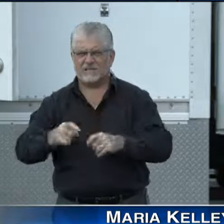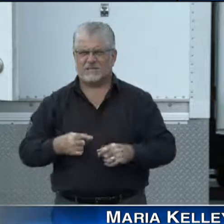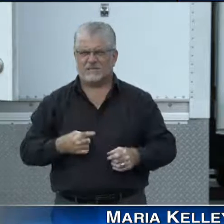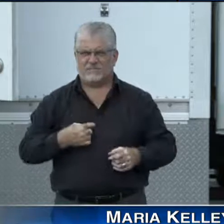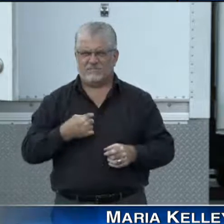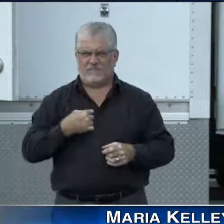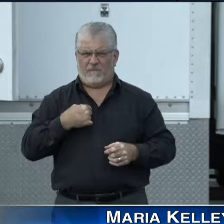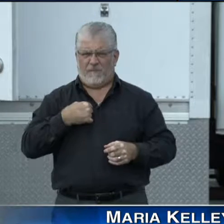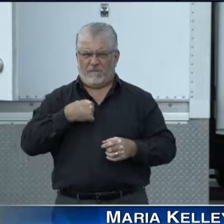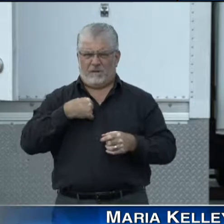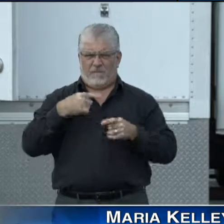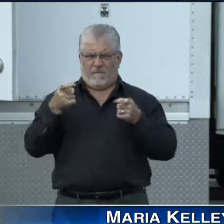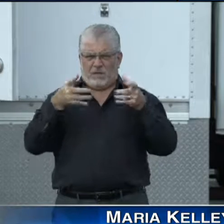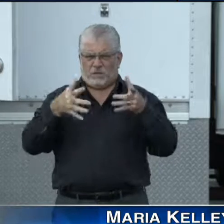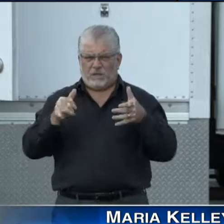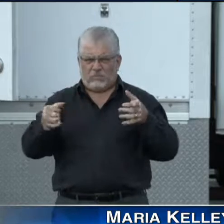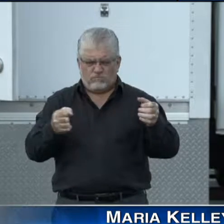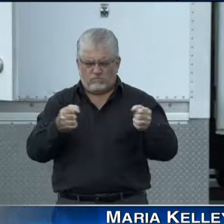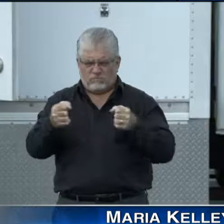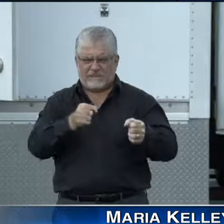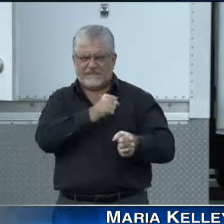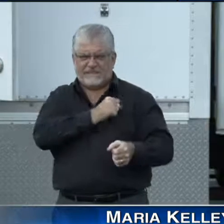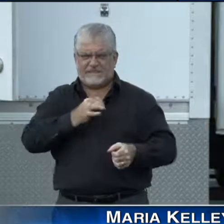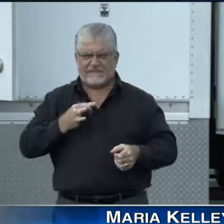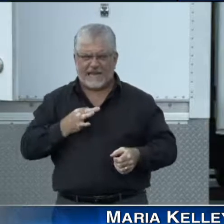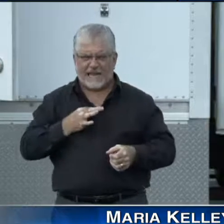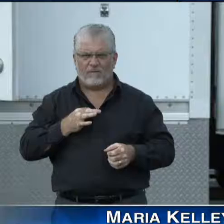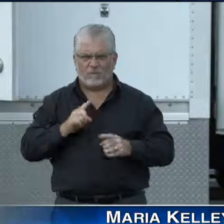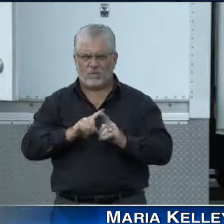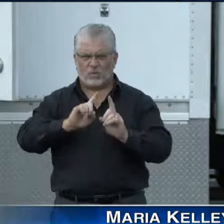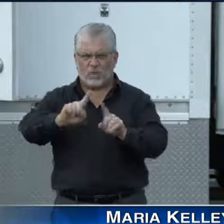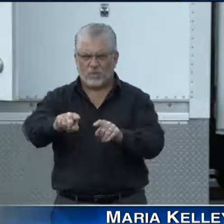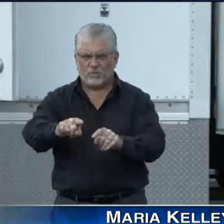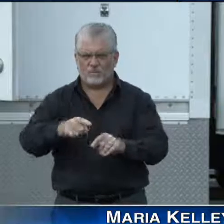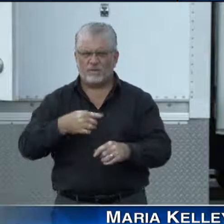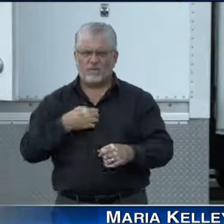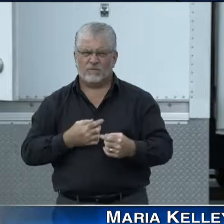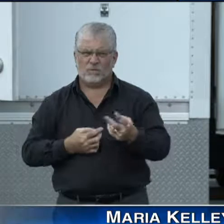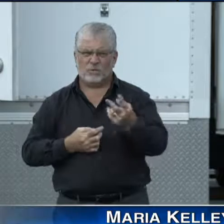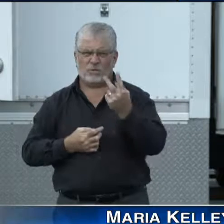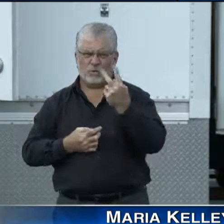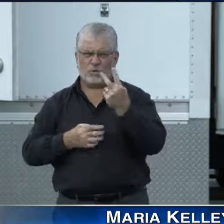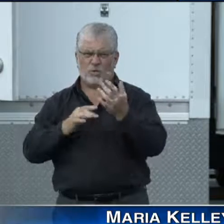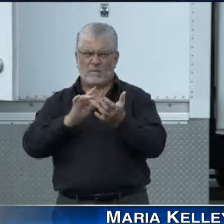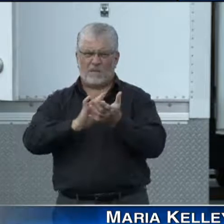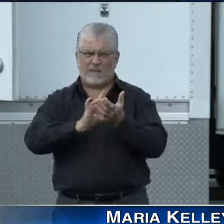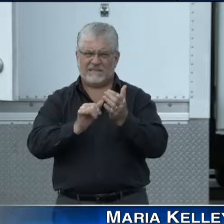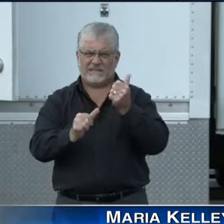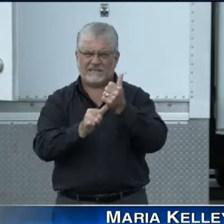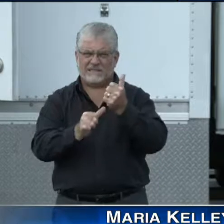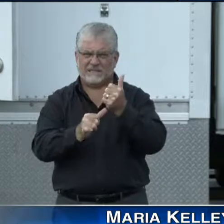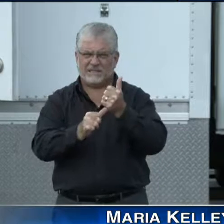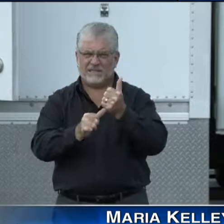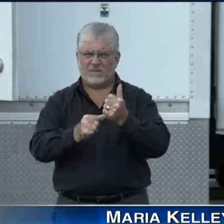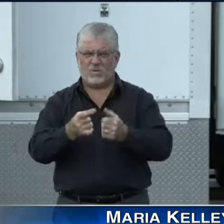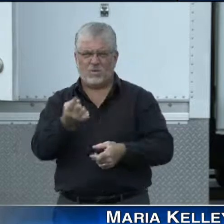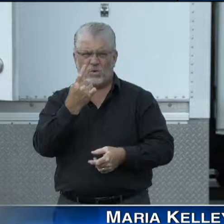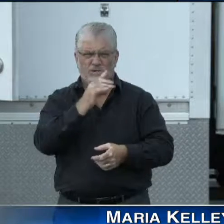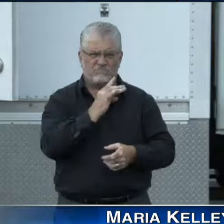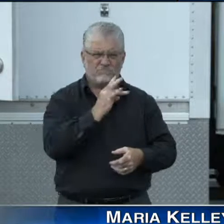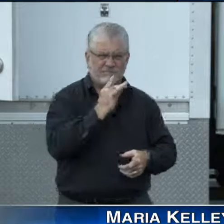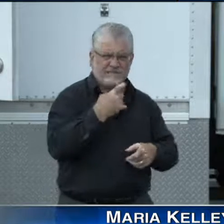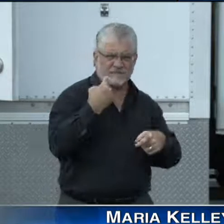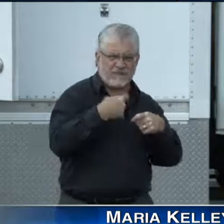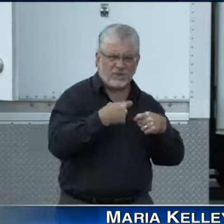the event. 2 bilingual medical assistants will be assigned to help on site to accommodate